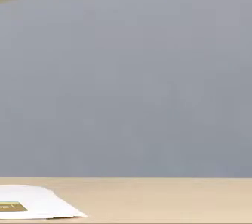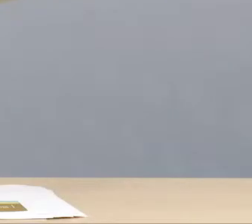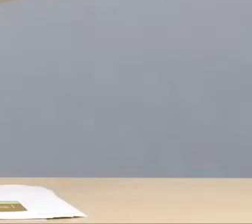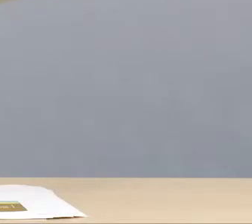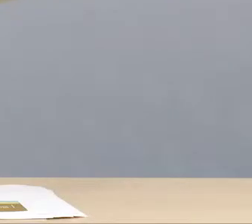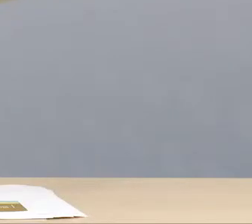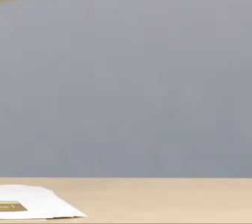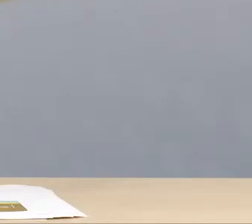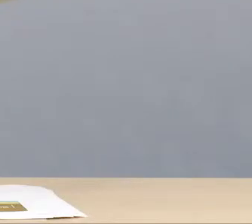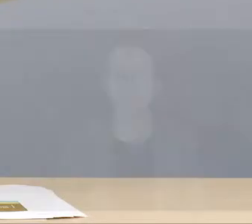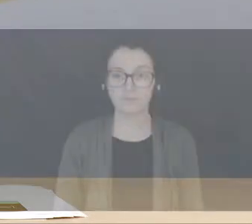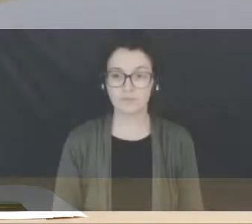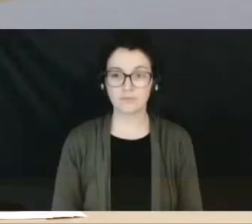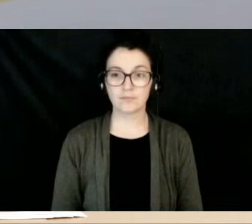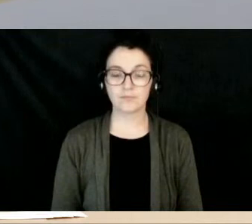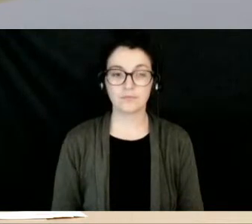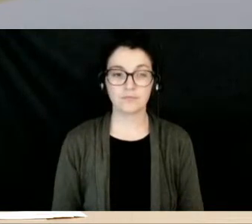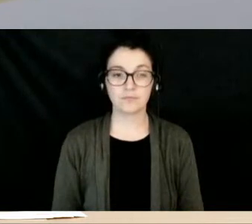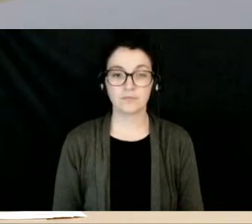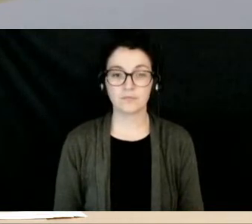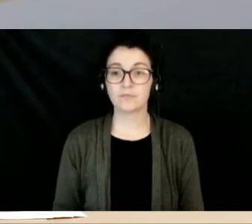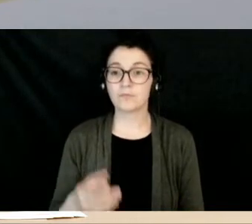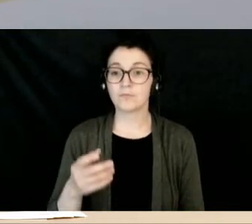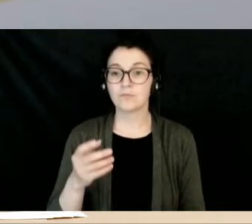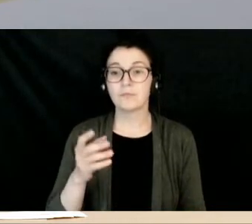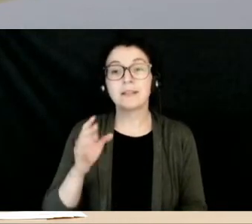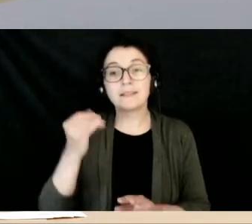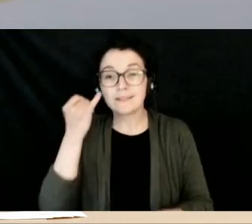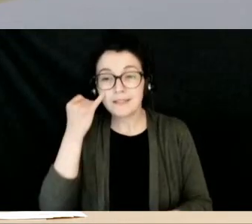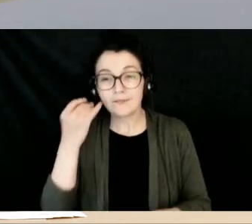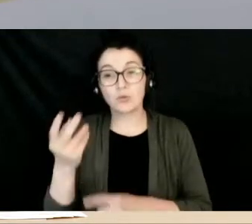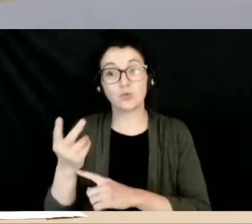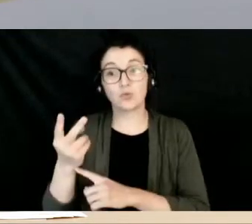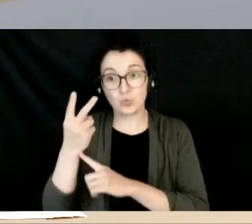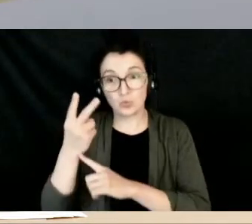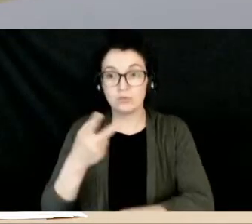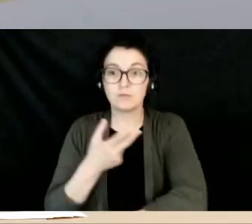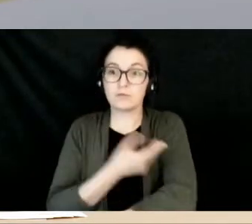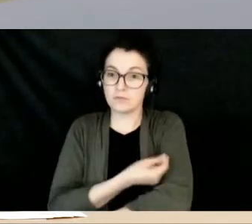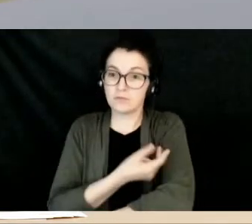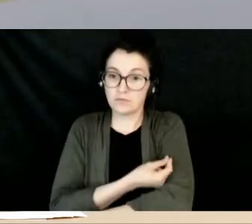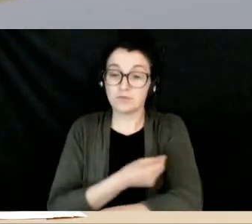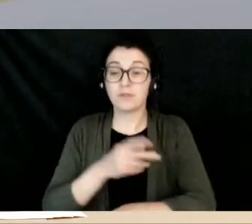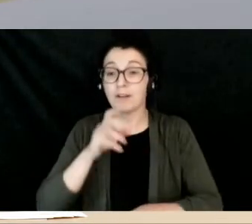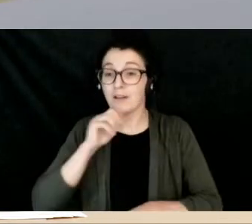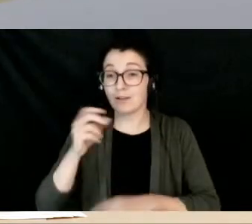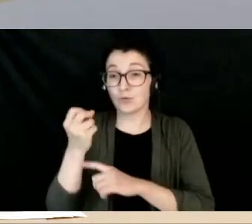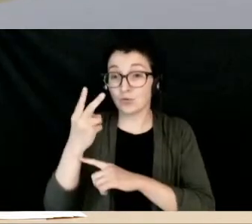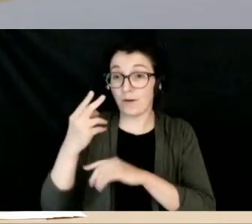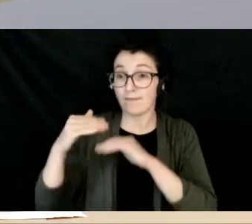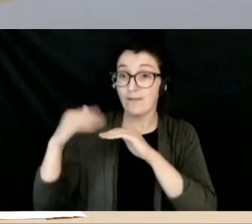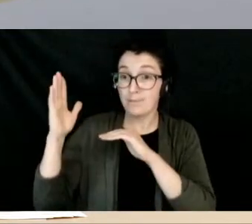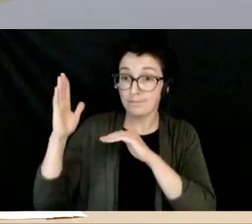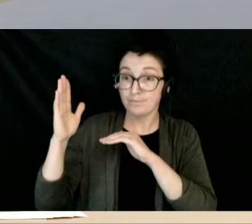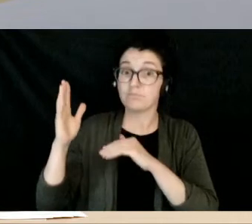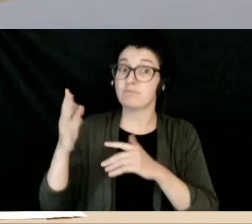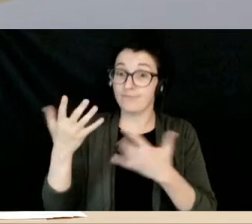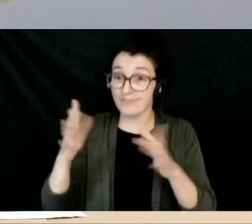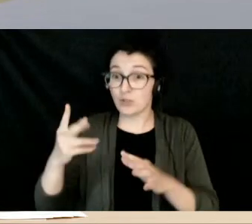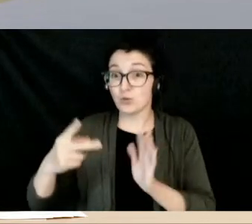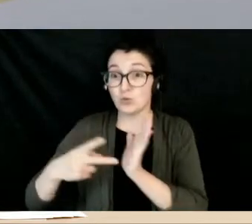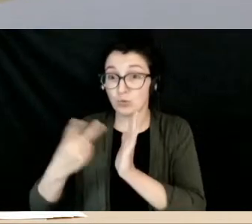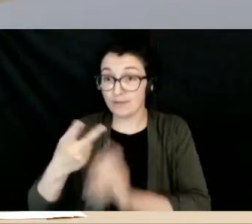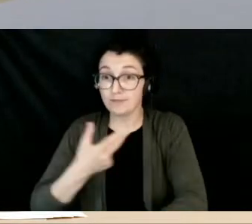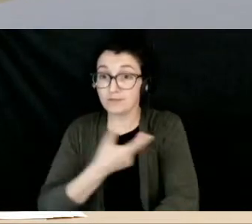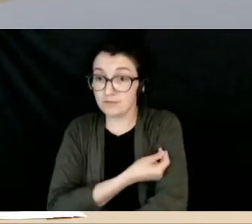of vaccine is received by 80% of PI residents aged 12 years of age and older. And this is where